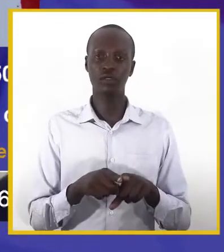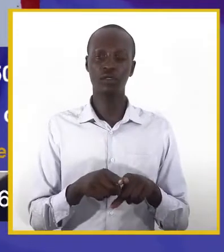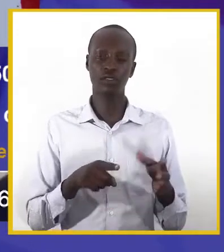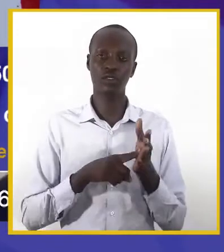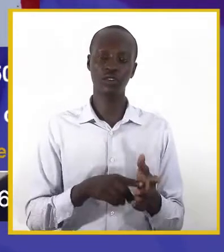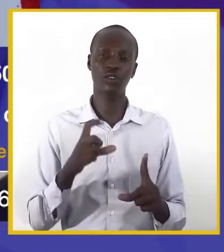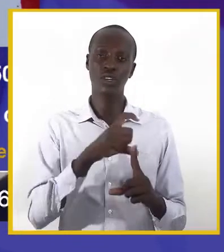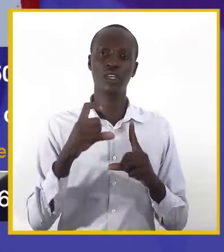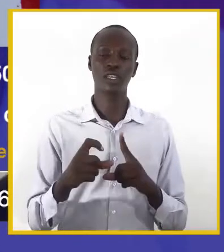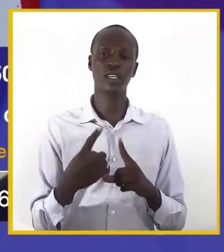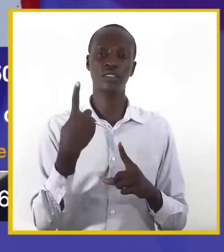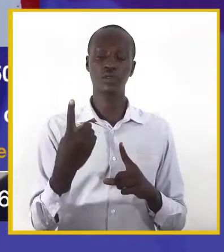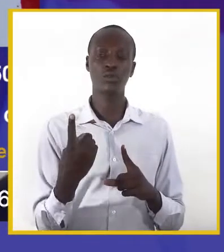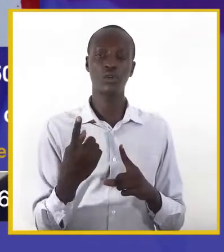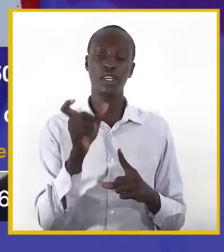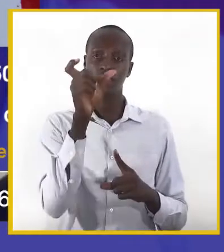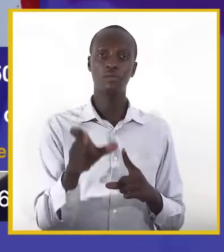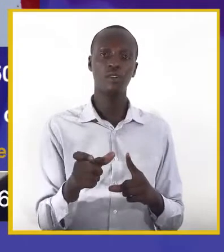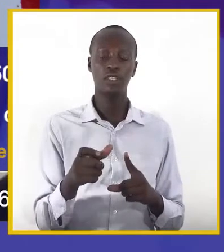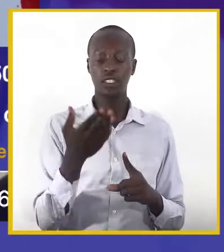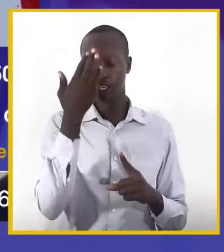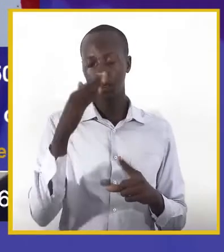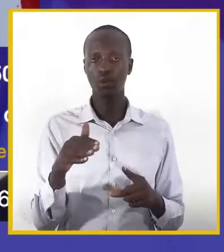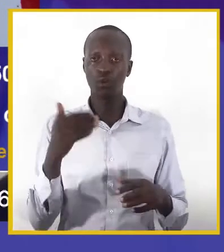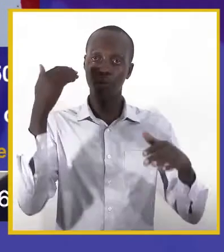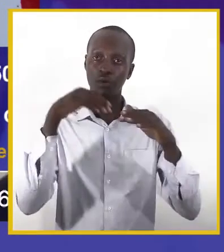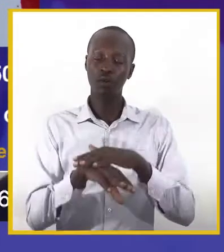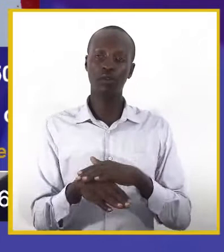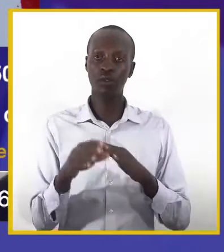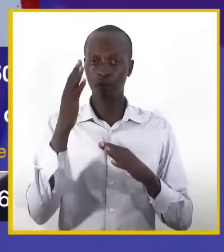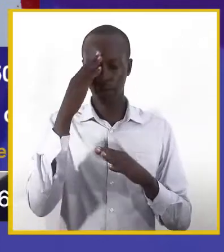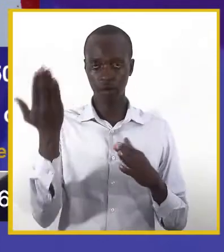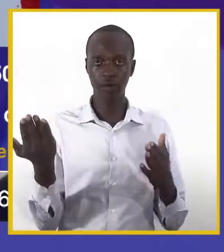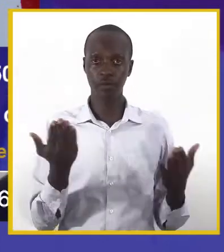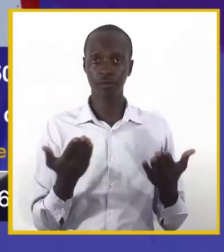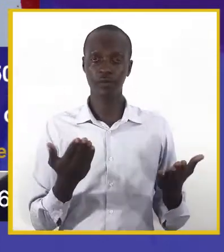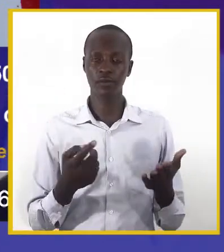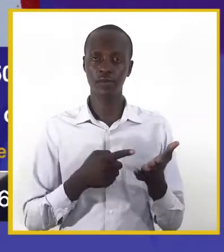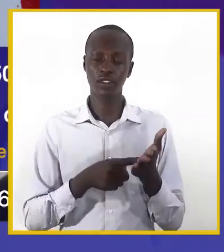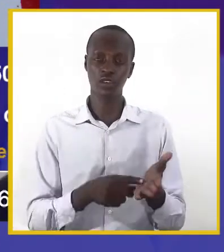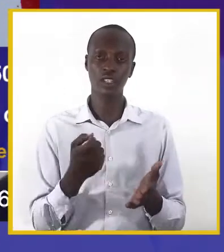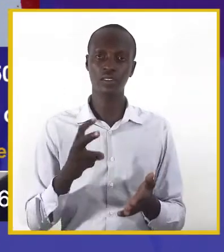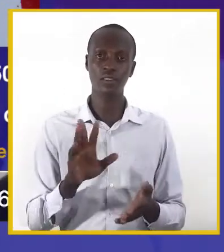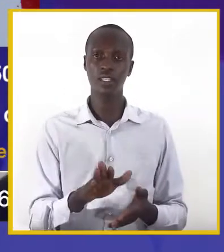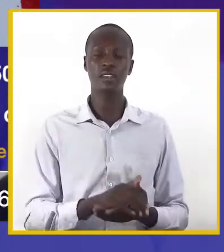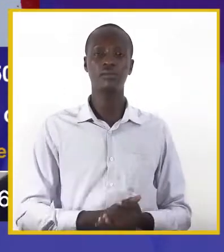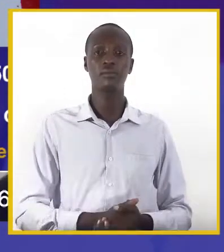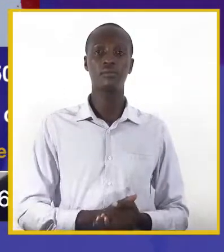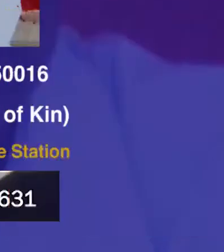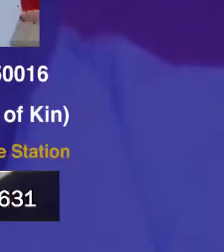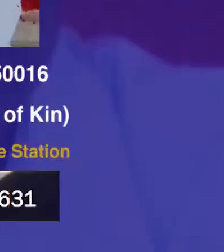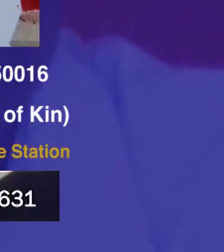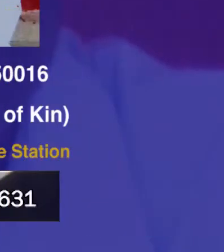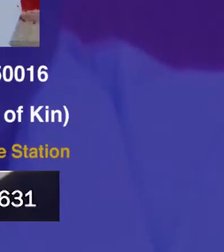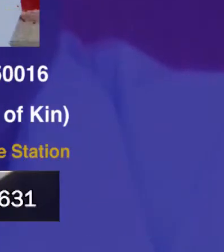person, Shepherd Pirimukai, a male adult aged 25, of house number 4863 Mukoba 9 Gweru.